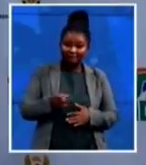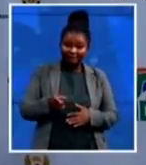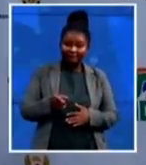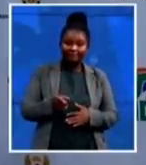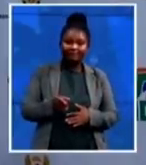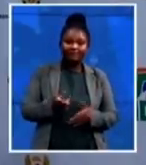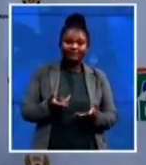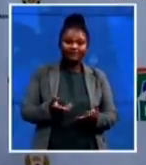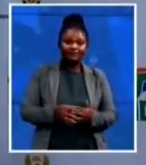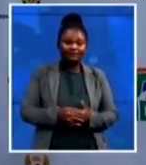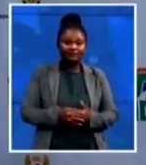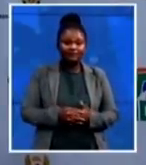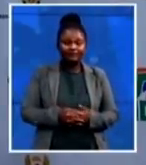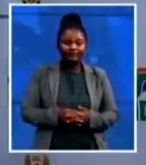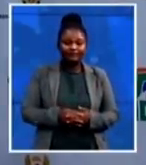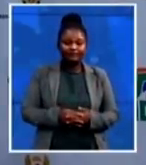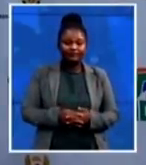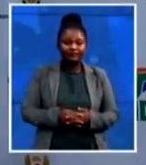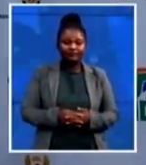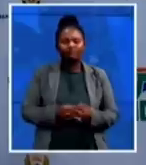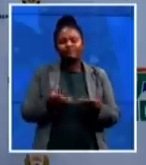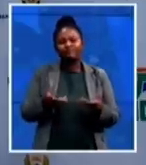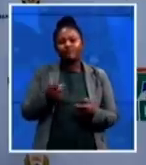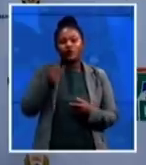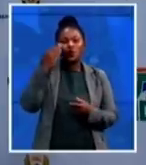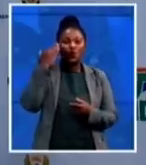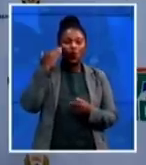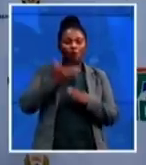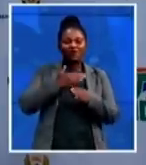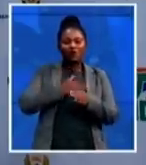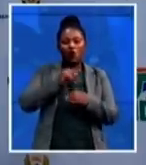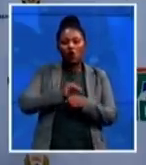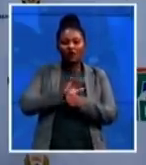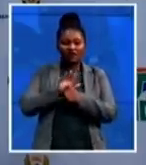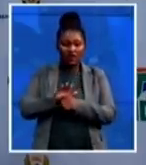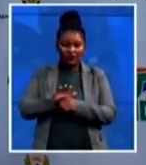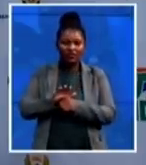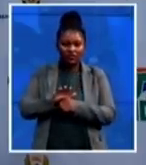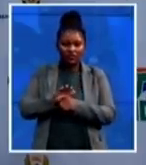as you know that before COVID, our economy was already limping,